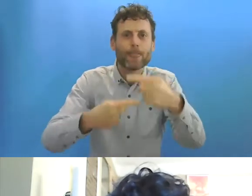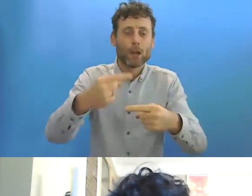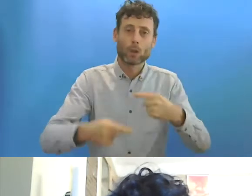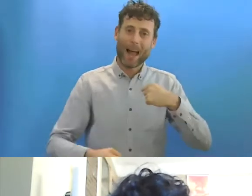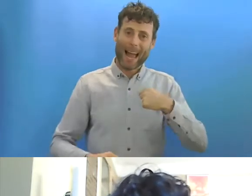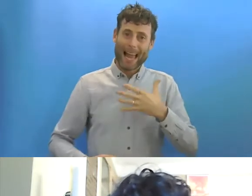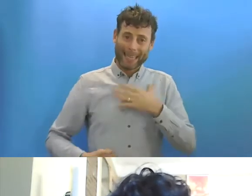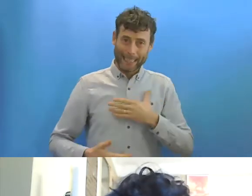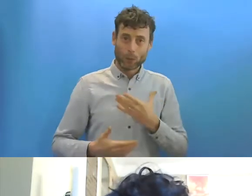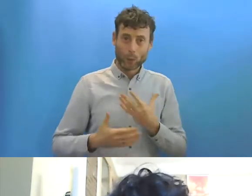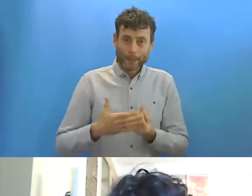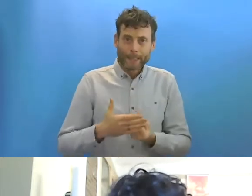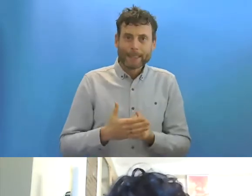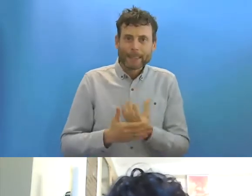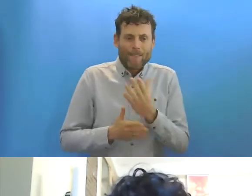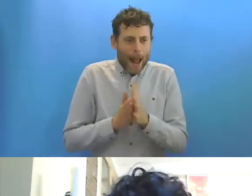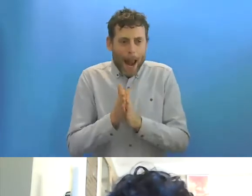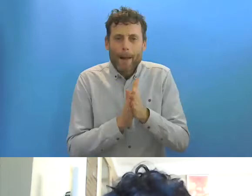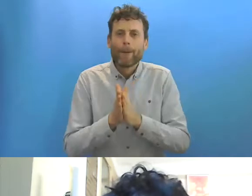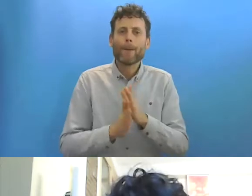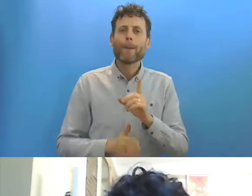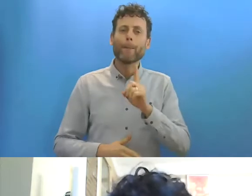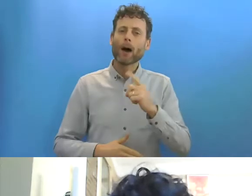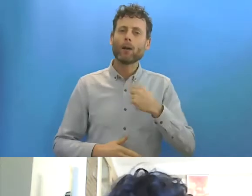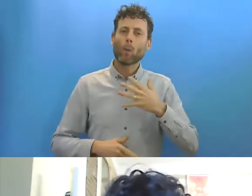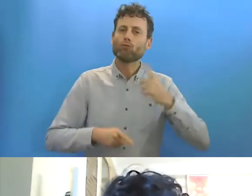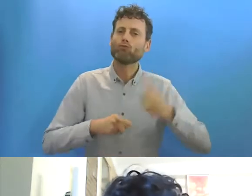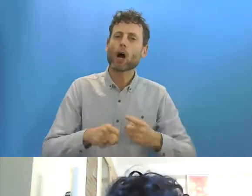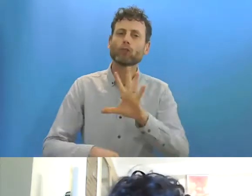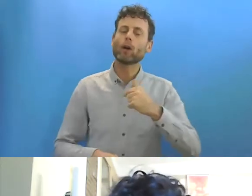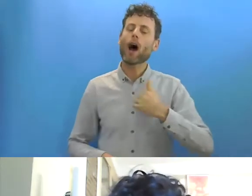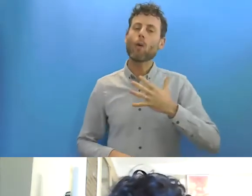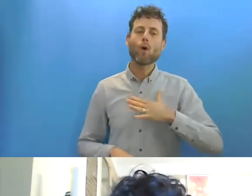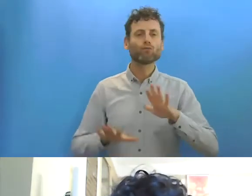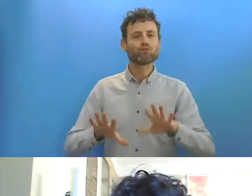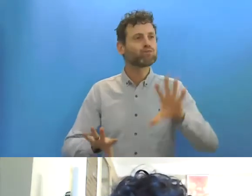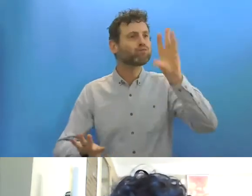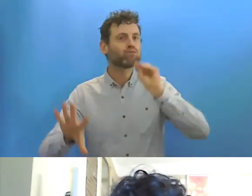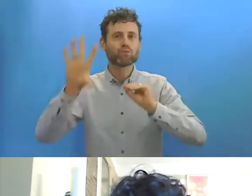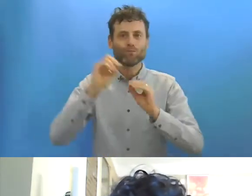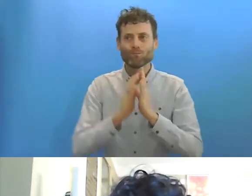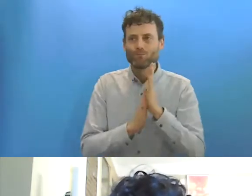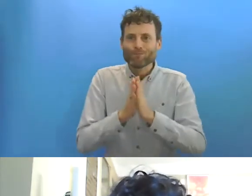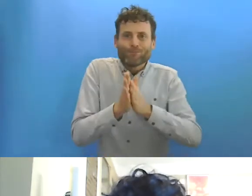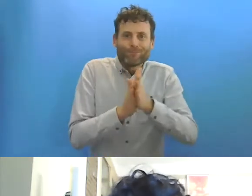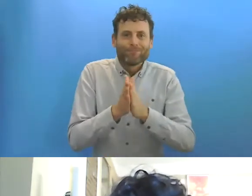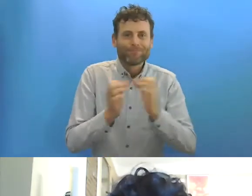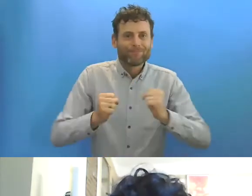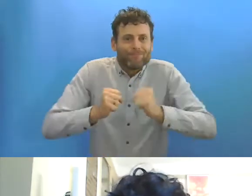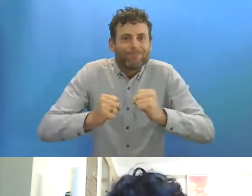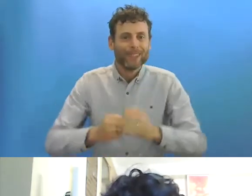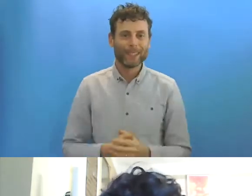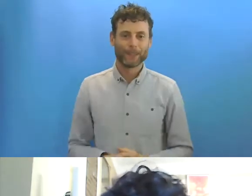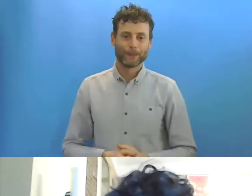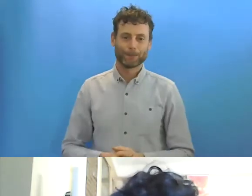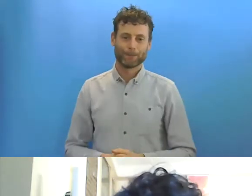It's not really in a rush. It knows it's going to be here for a while to come. And I guess I associate that with earnesty. Yeah. Excellent.